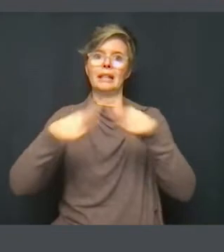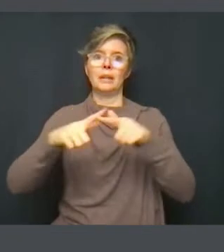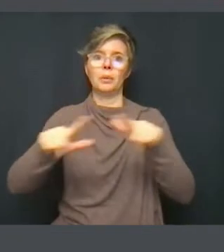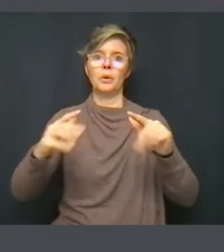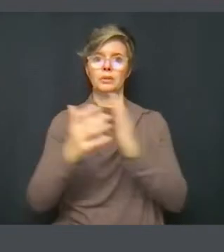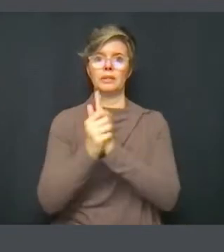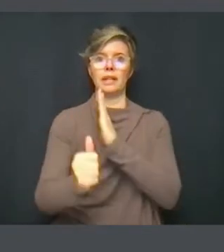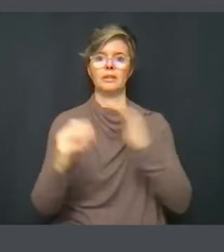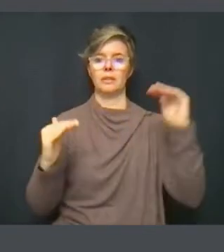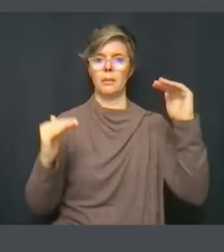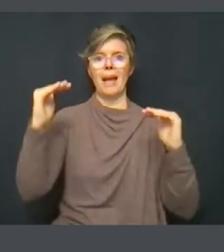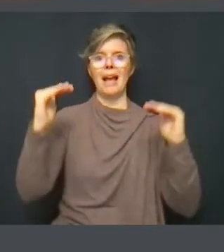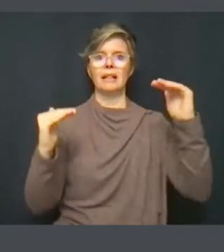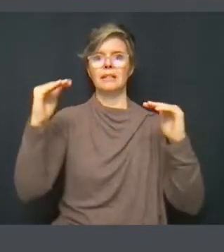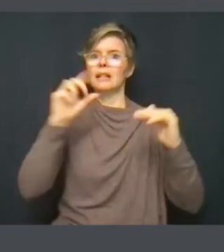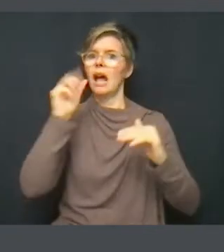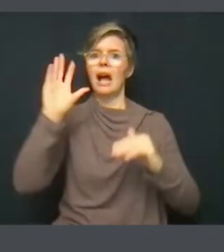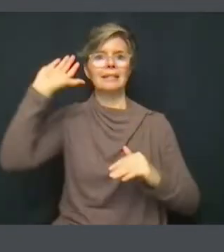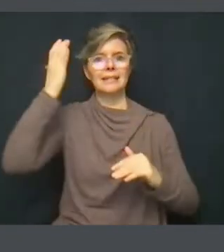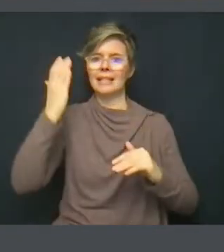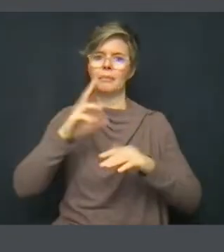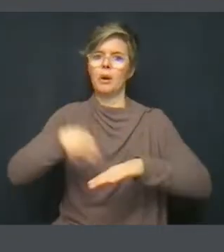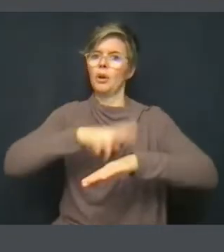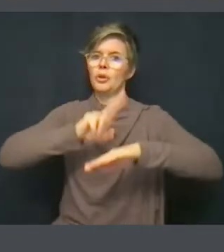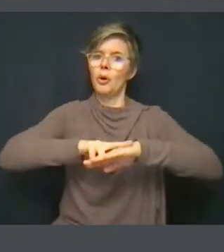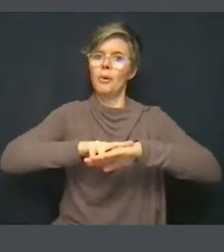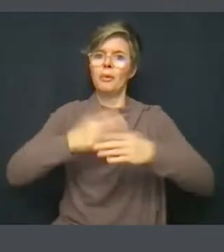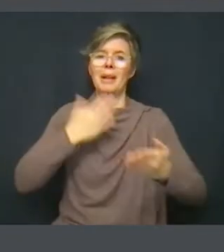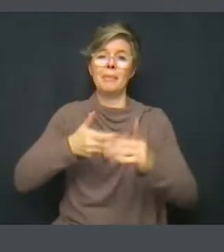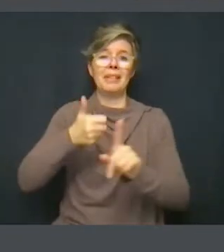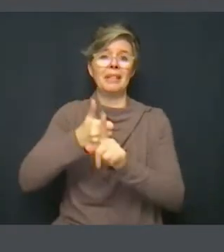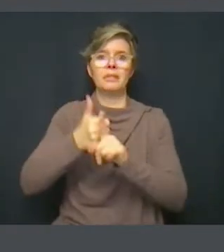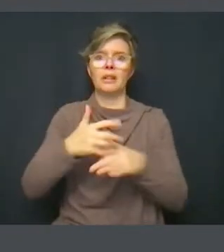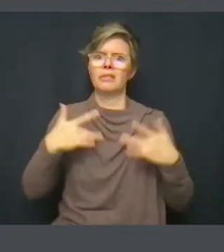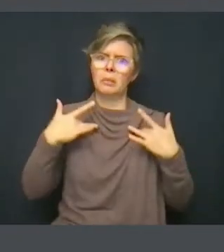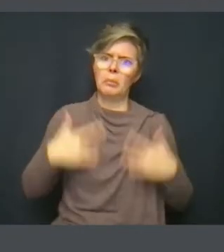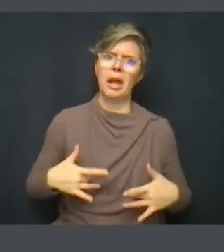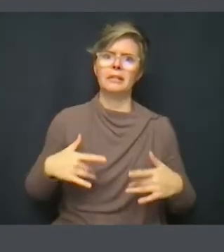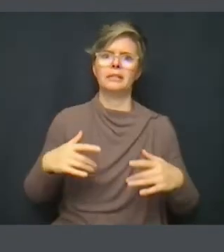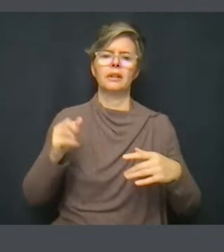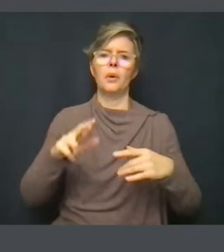at a normal level. Sometimes they're severely depressed. They're just limited in both languages, right?